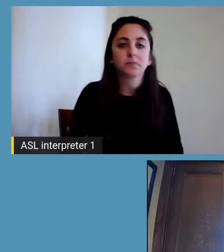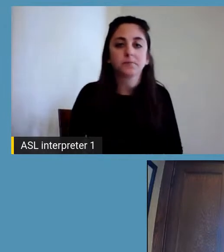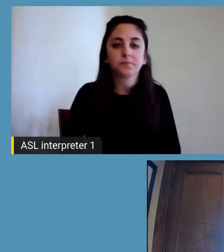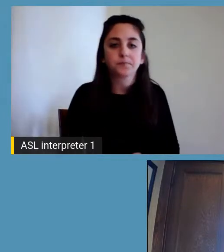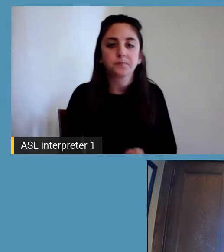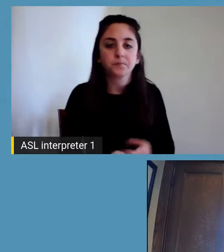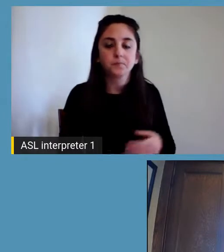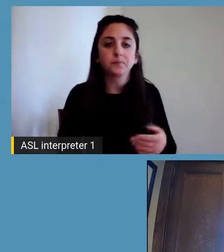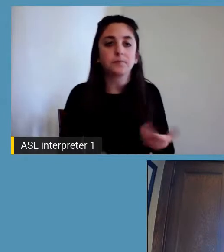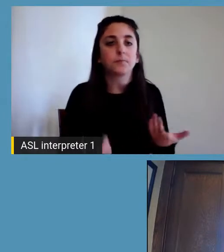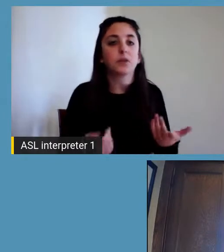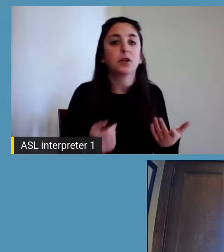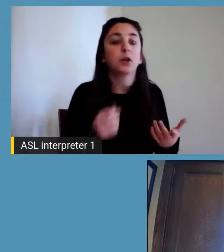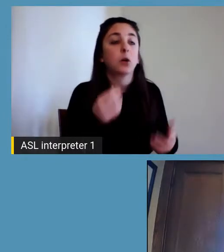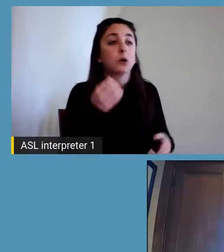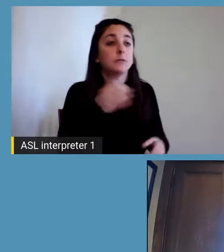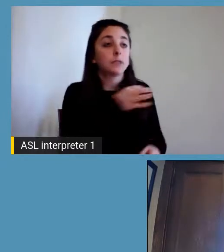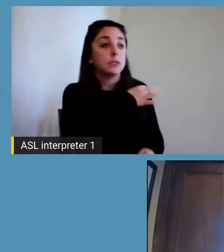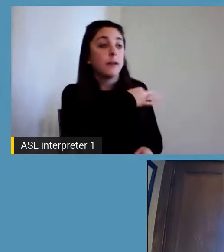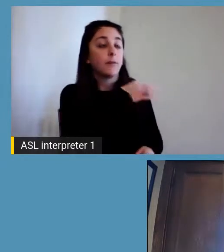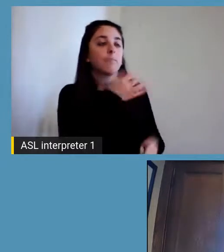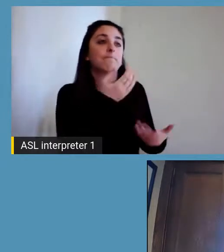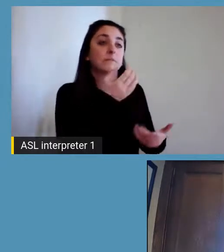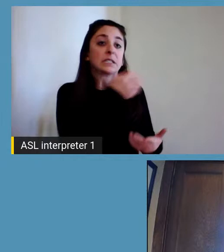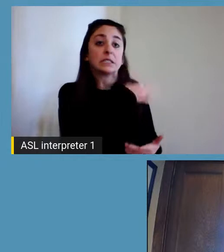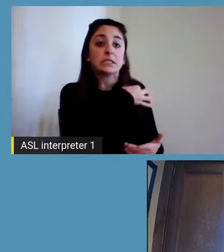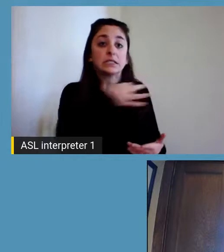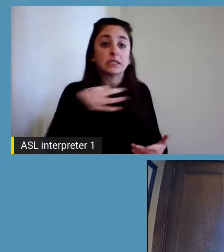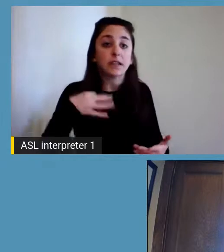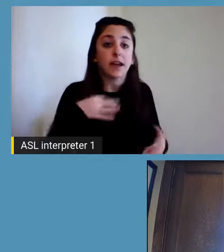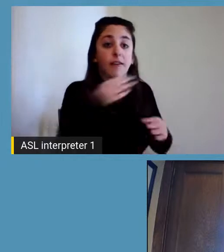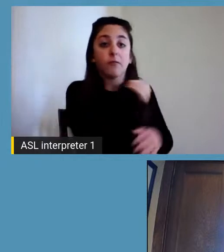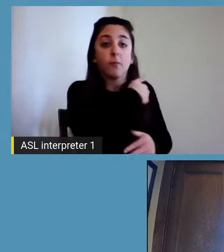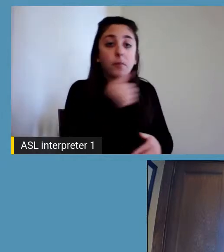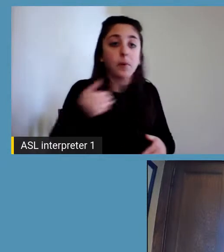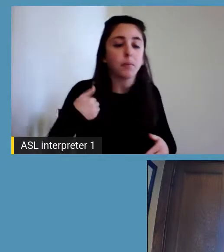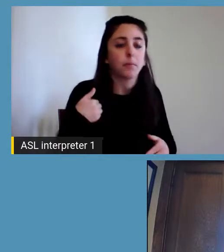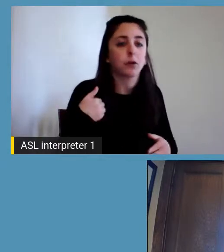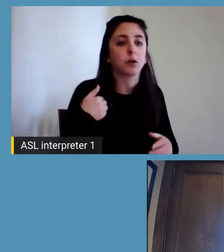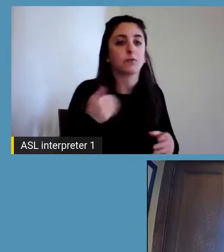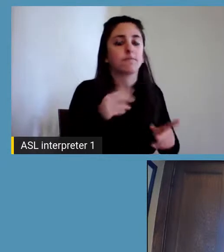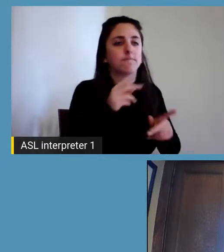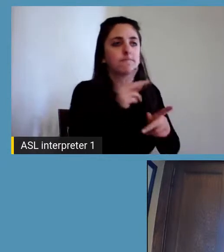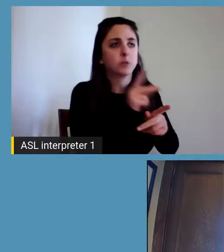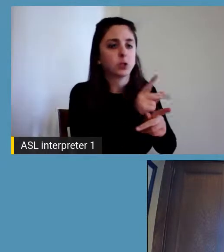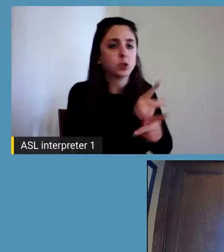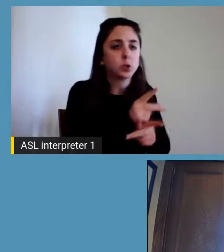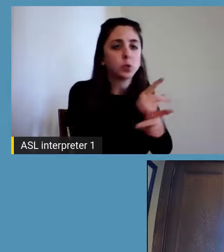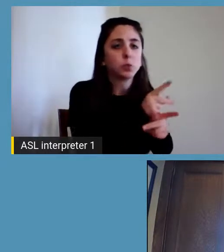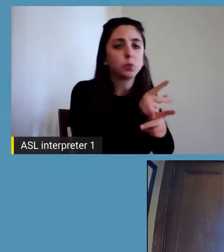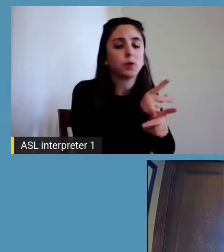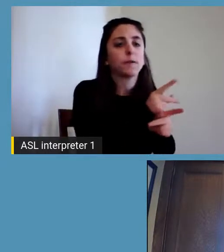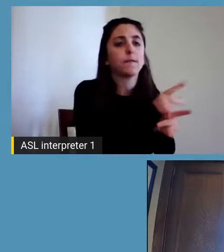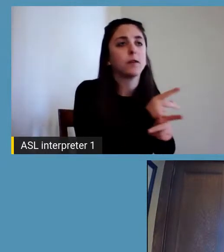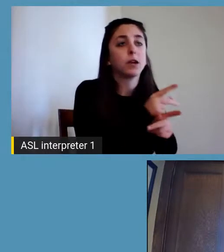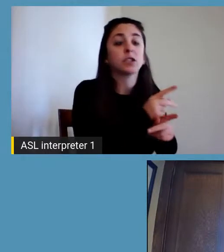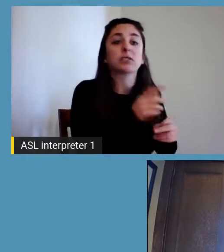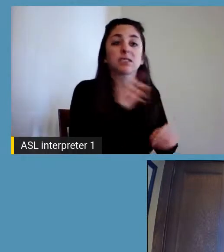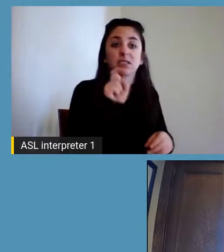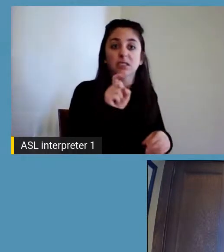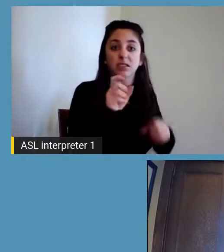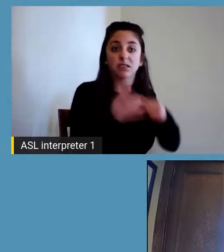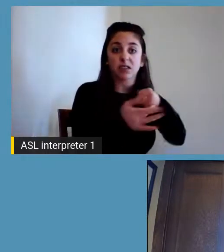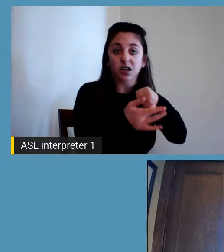staff to supervise this, what sorts of qualifications should they have? Do they actually need to be technologists, or are they curators,